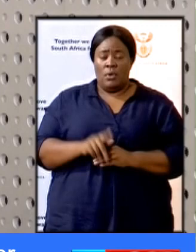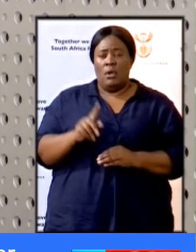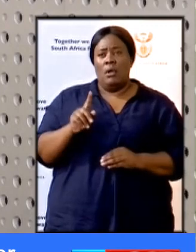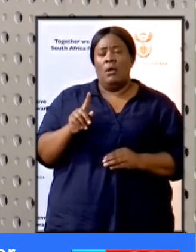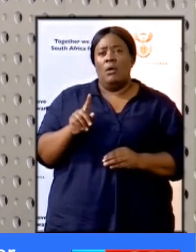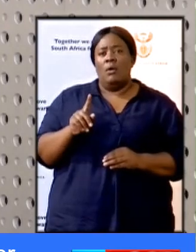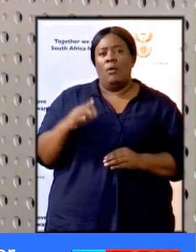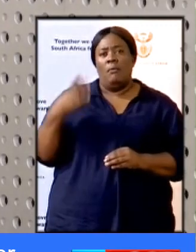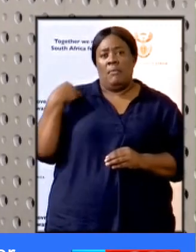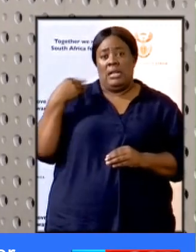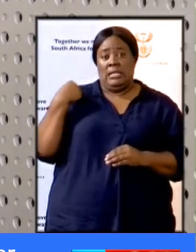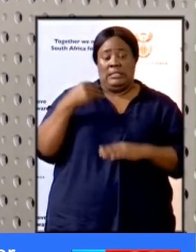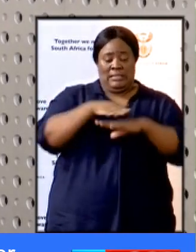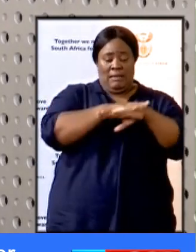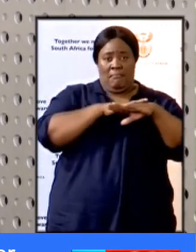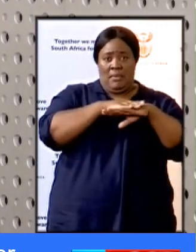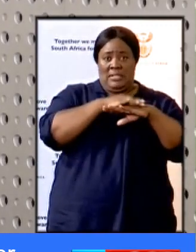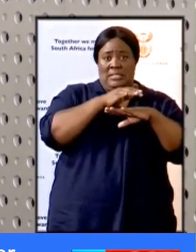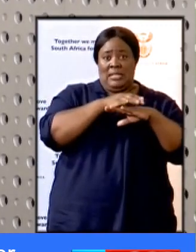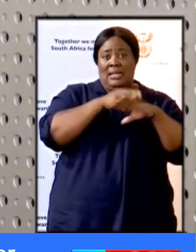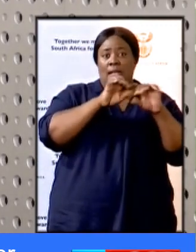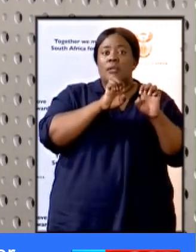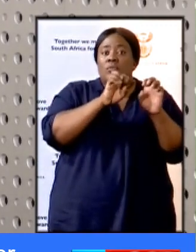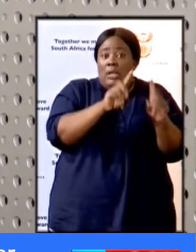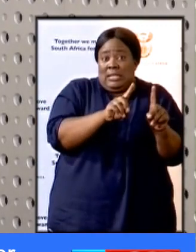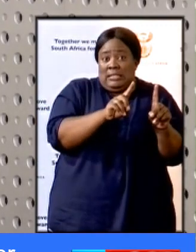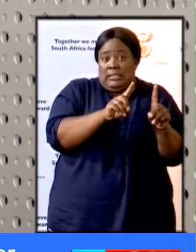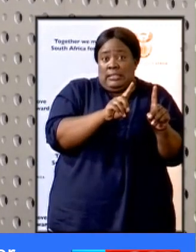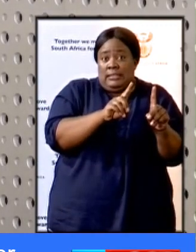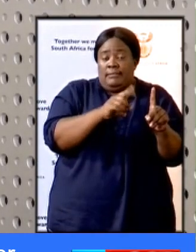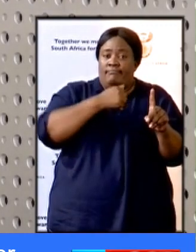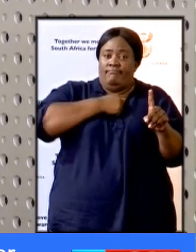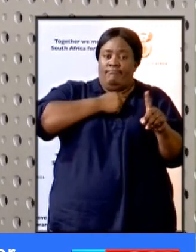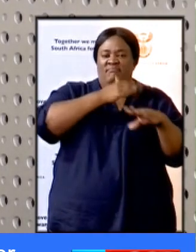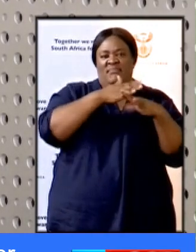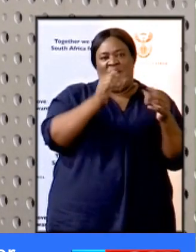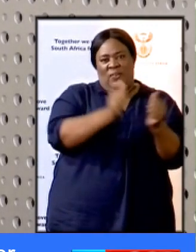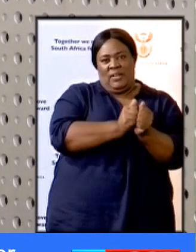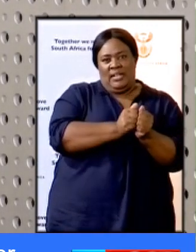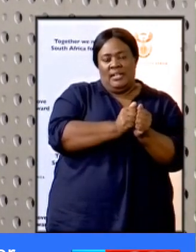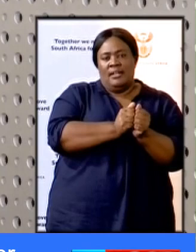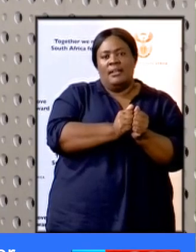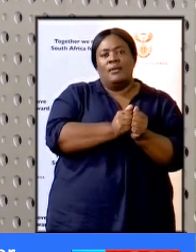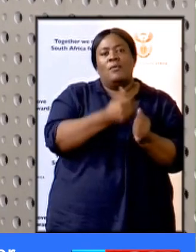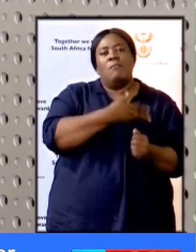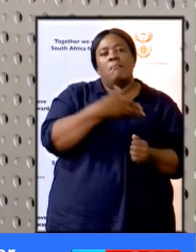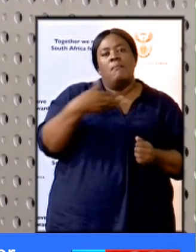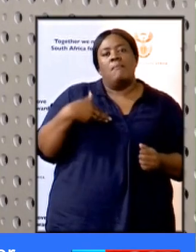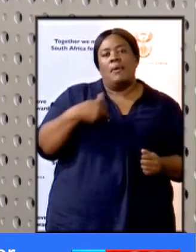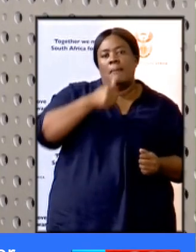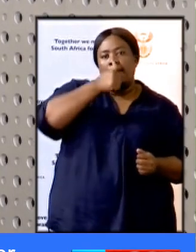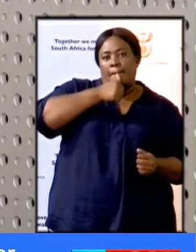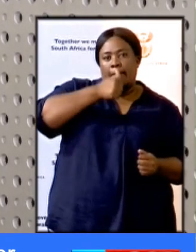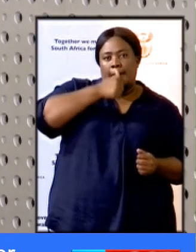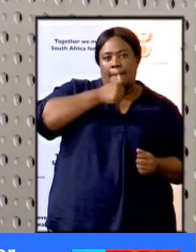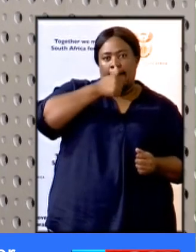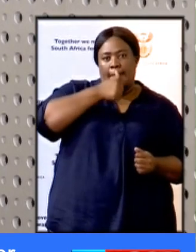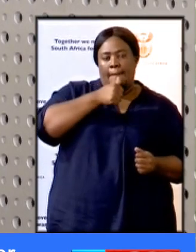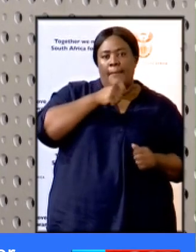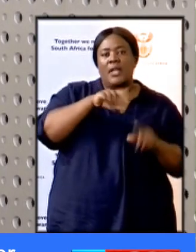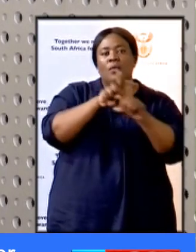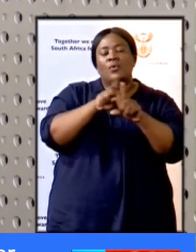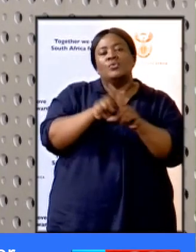Minister of Basic Education, my colleague, Angie Motshekga, the two